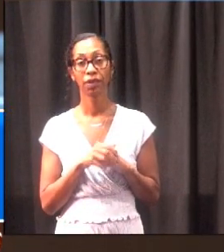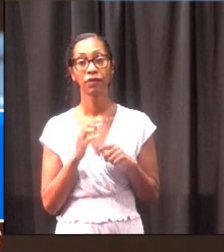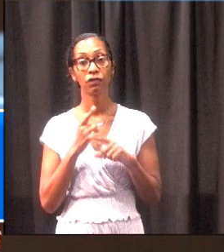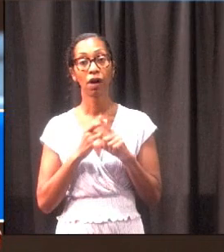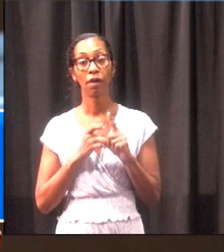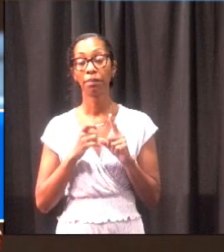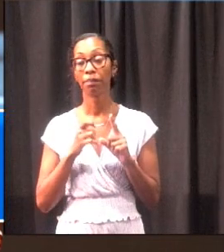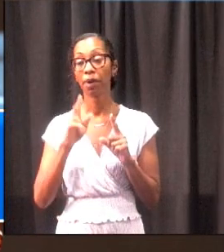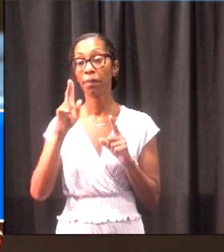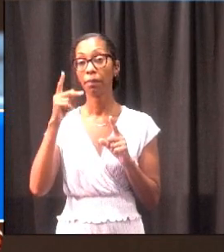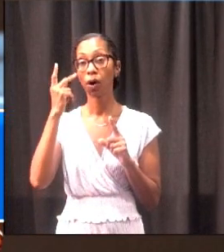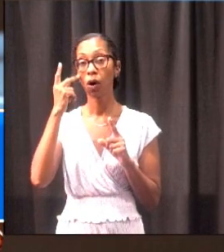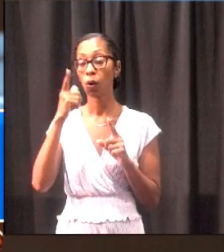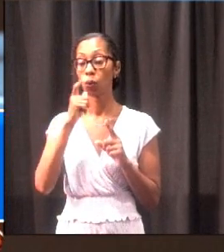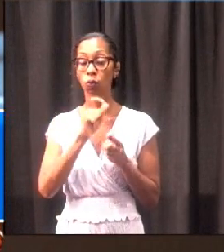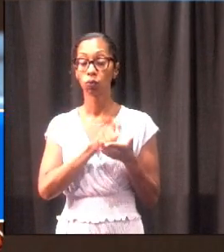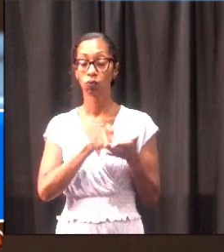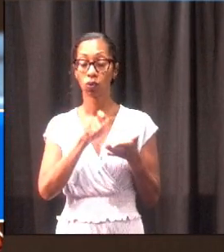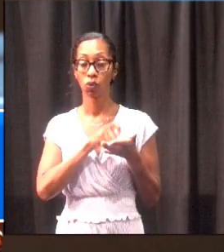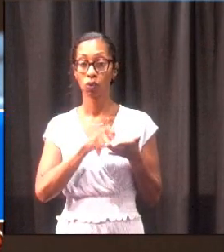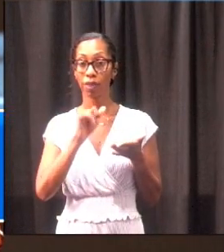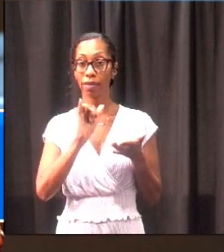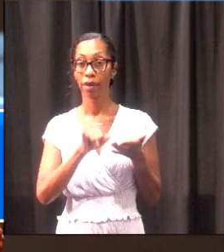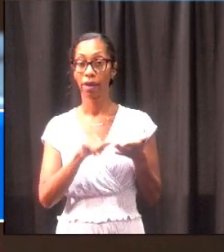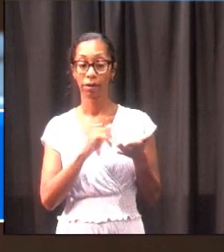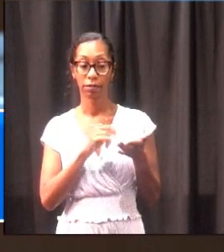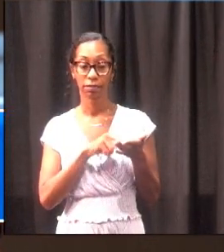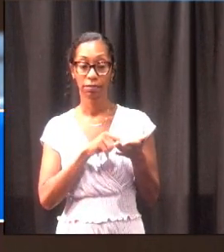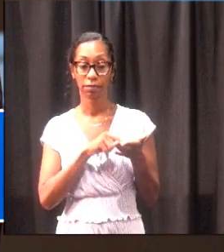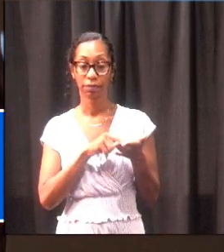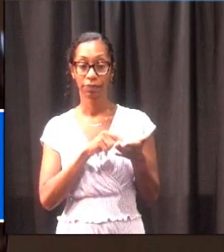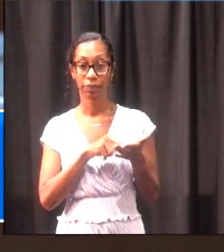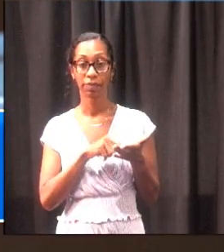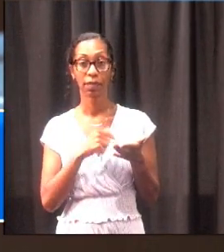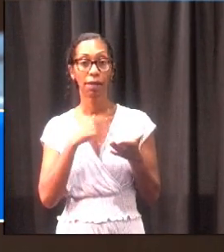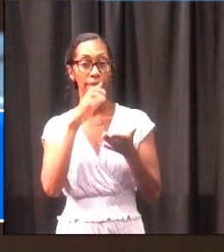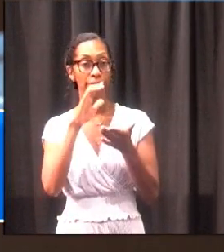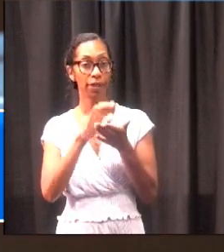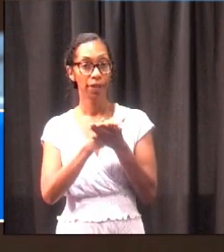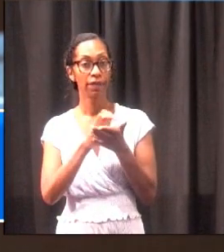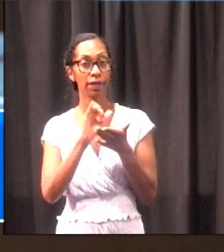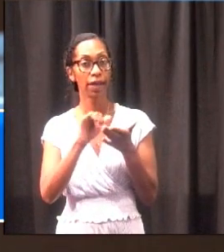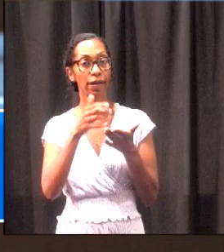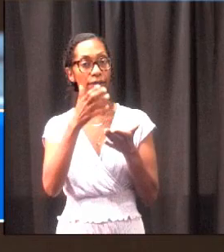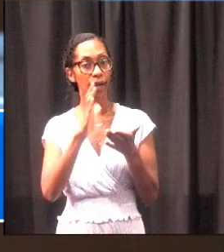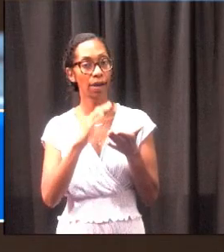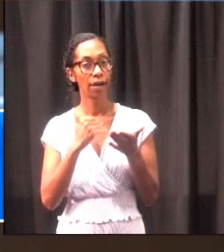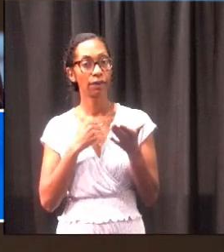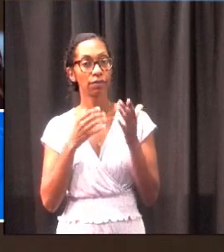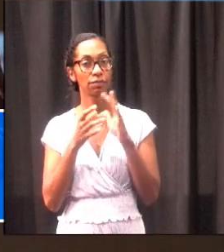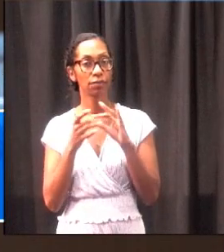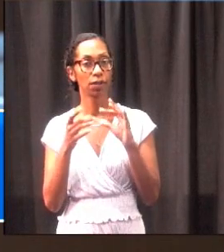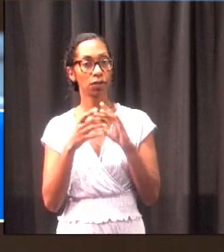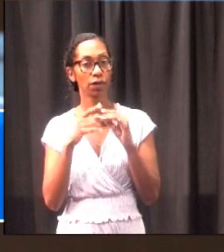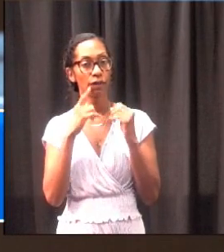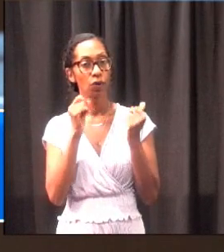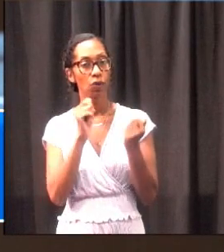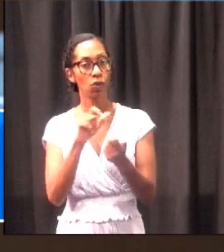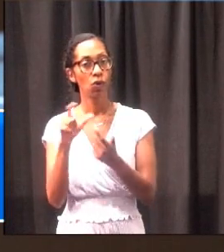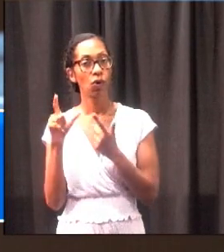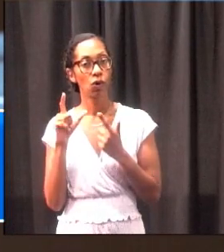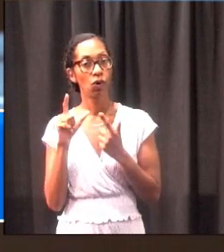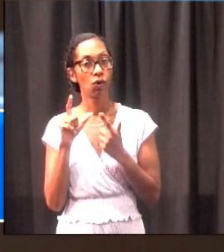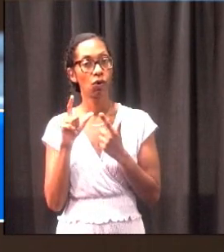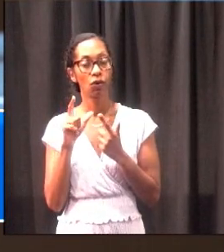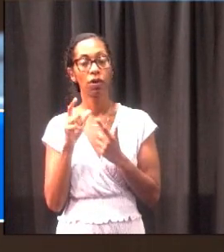Paul. And I think there's a word for all of us and helping us to see that there's something in you that